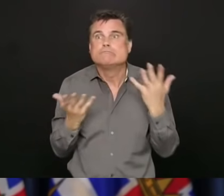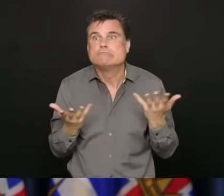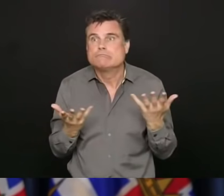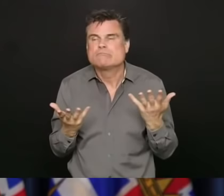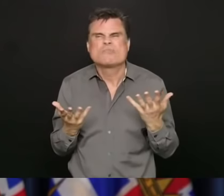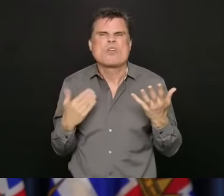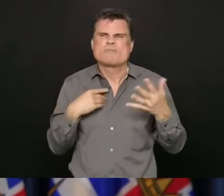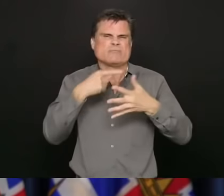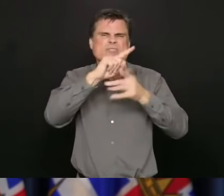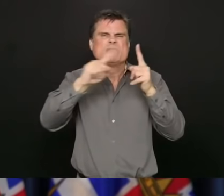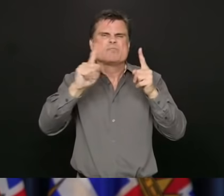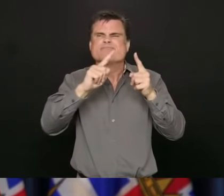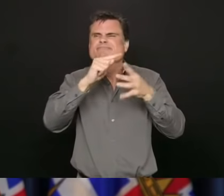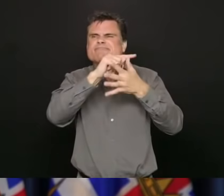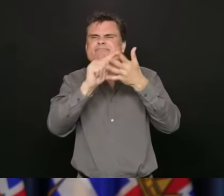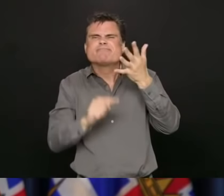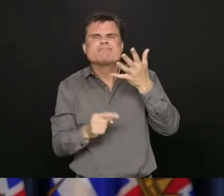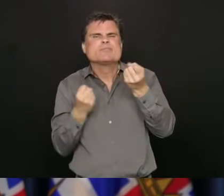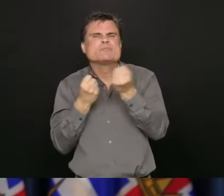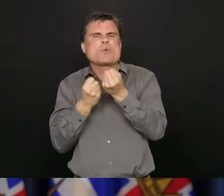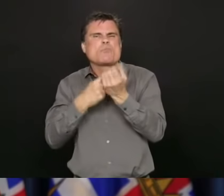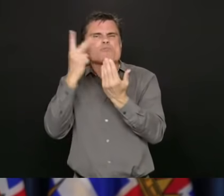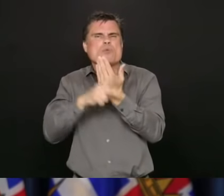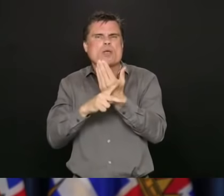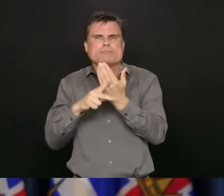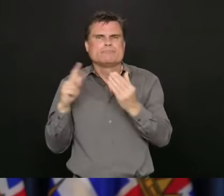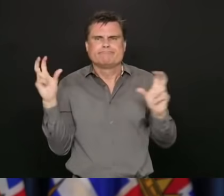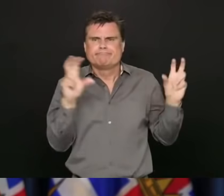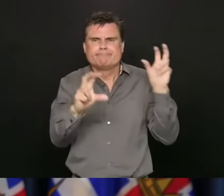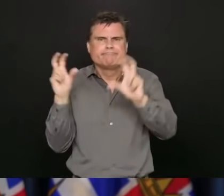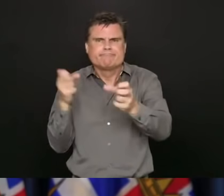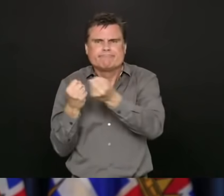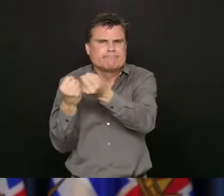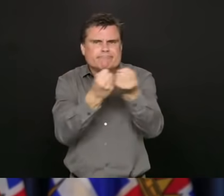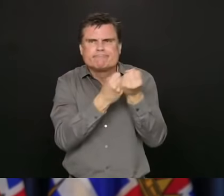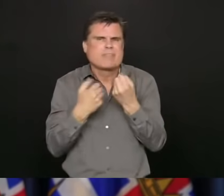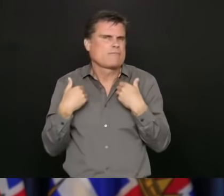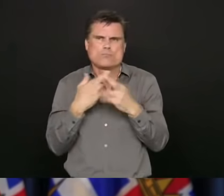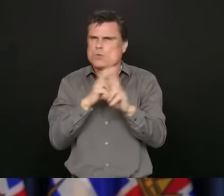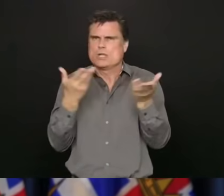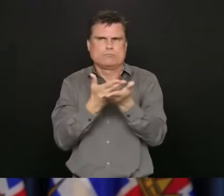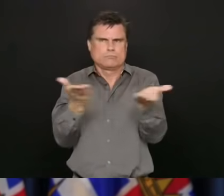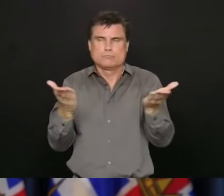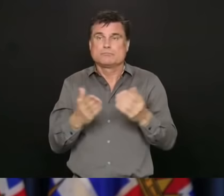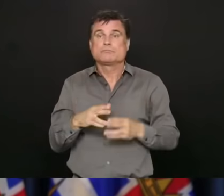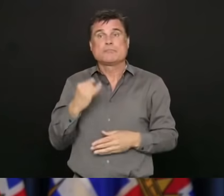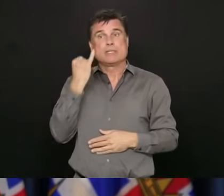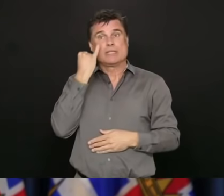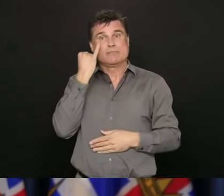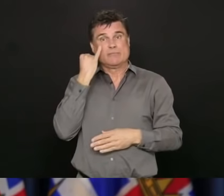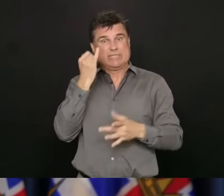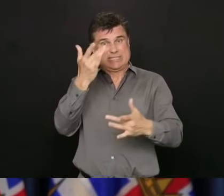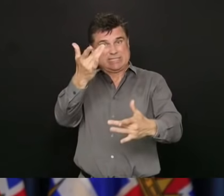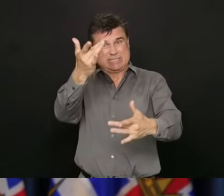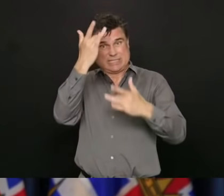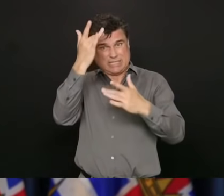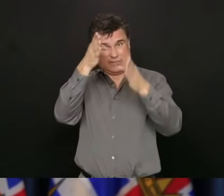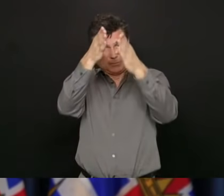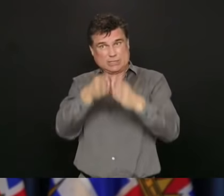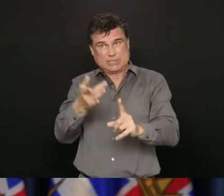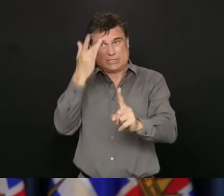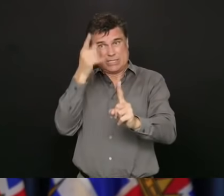if you're not well, you should not go to work, and there are programs that you can access today. Those programs won't last forever, and that's